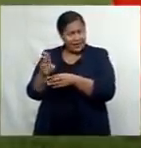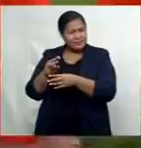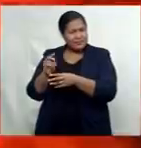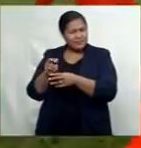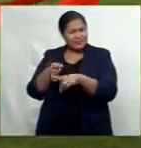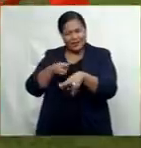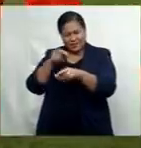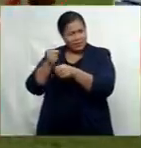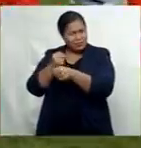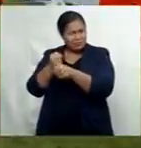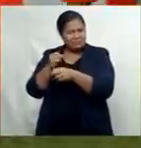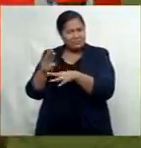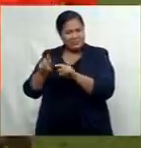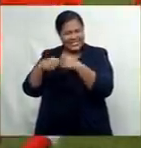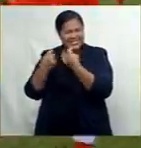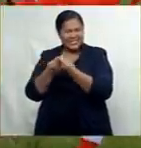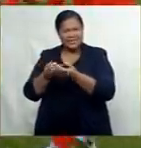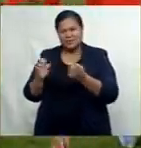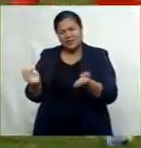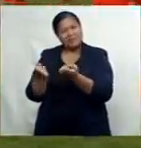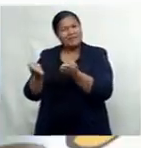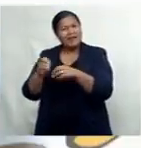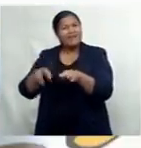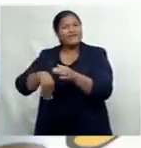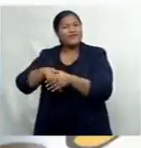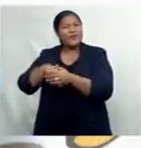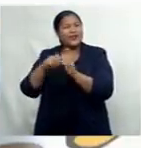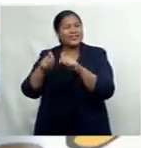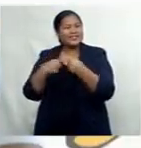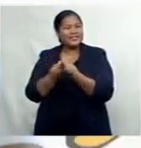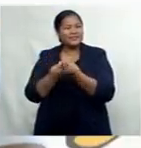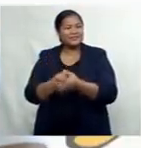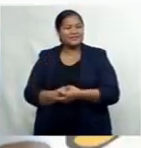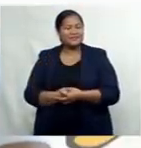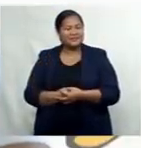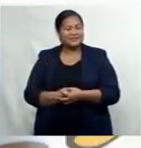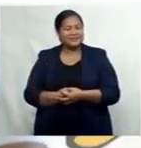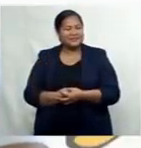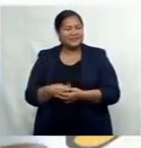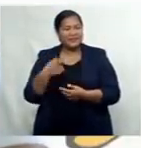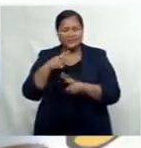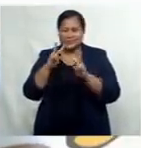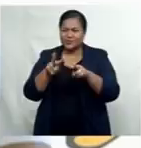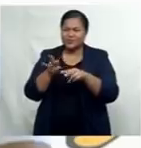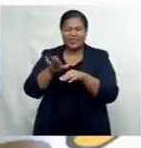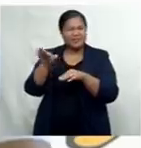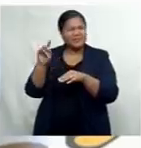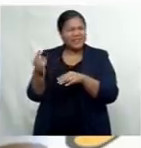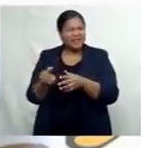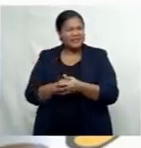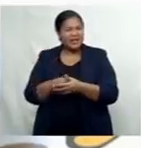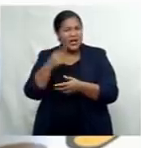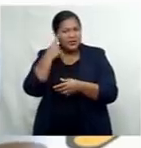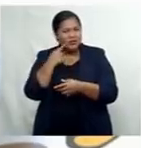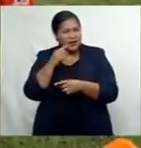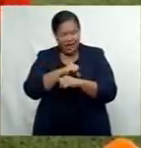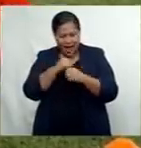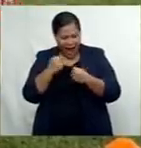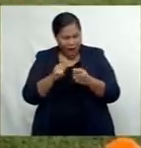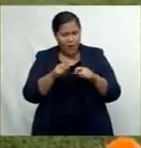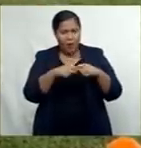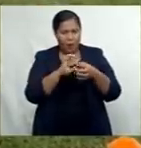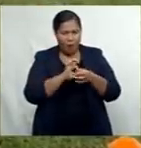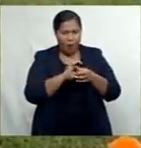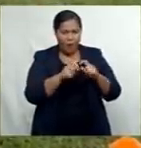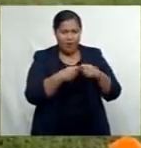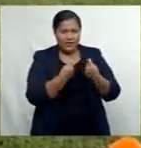many takeaways. More looking at ourselves and try to bring our players, our own team